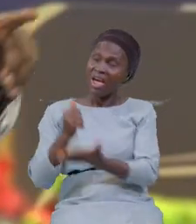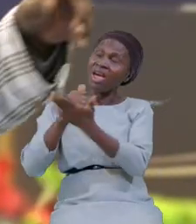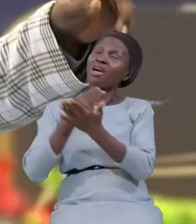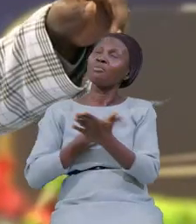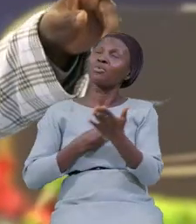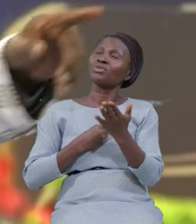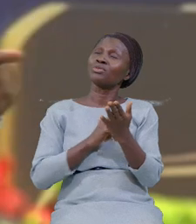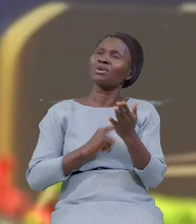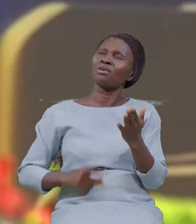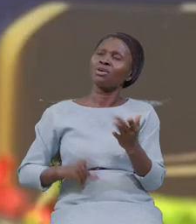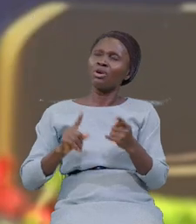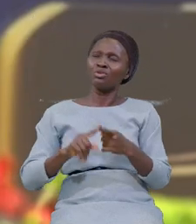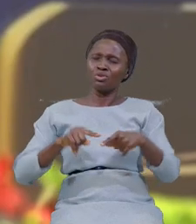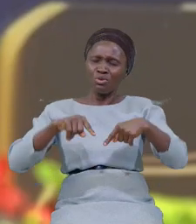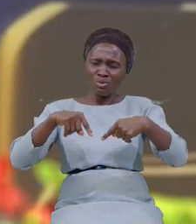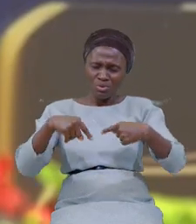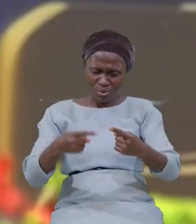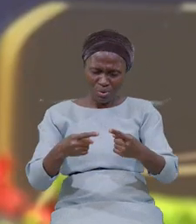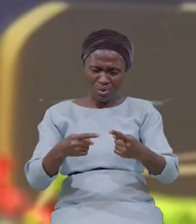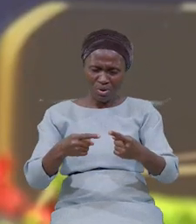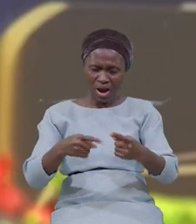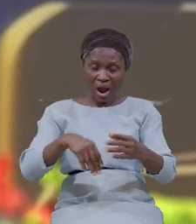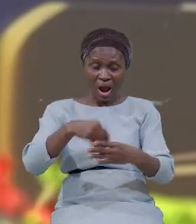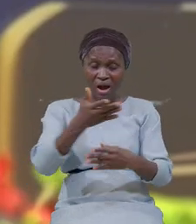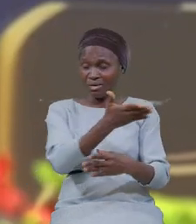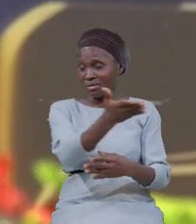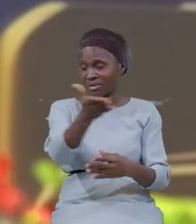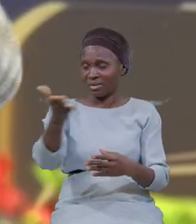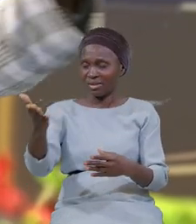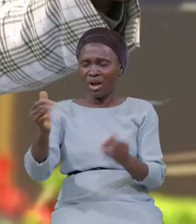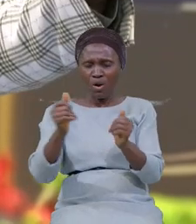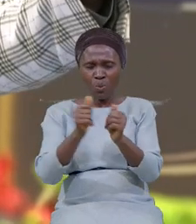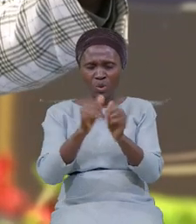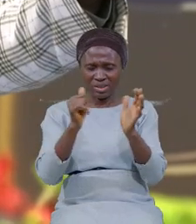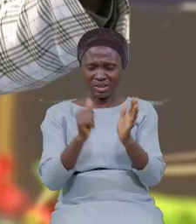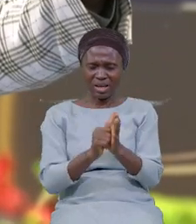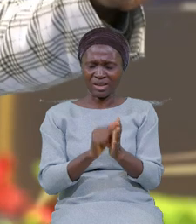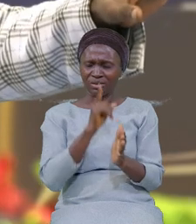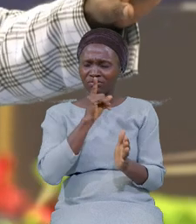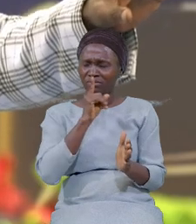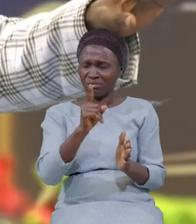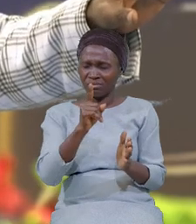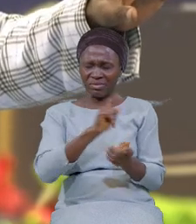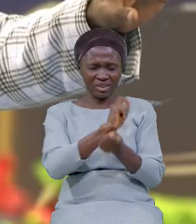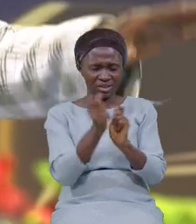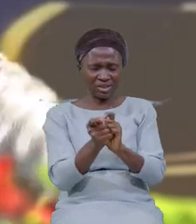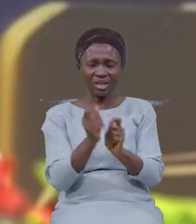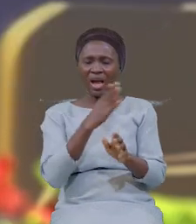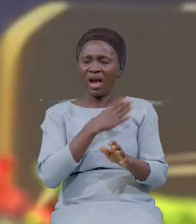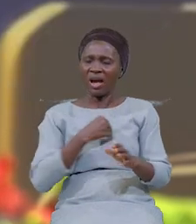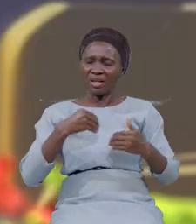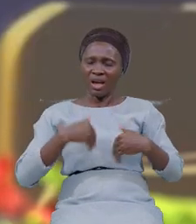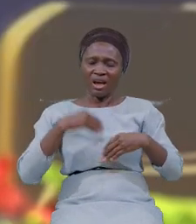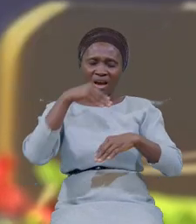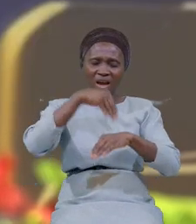go out for that definite change and go to impact our communities. Thank